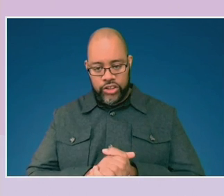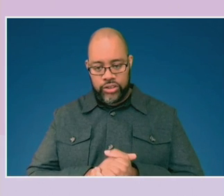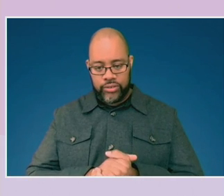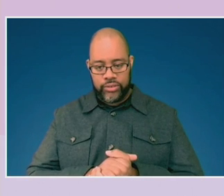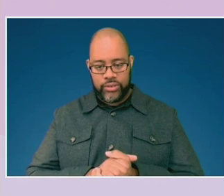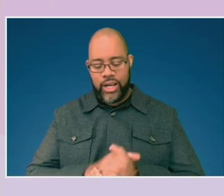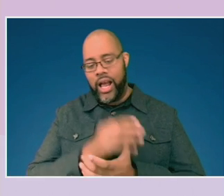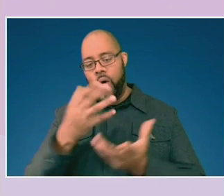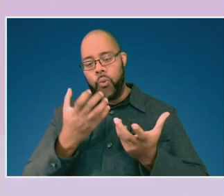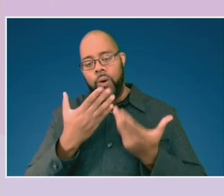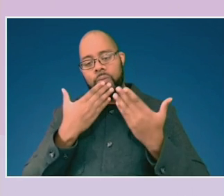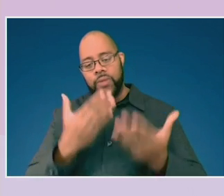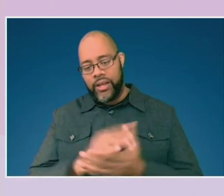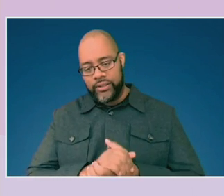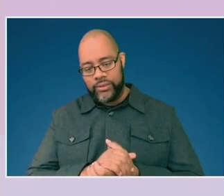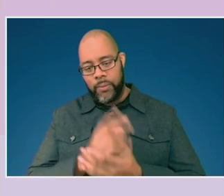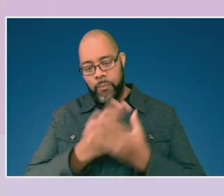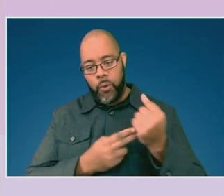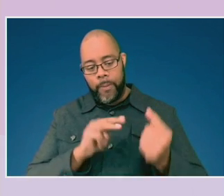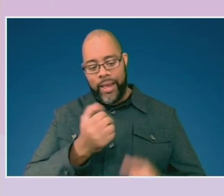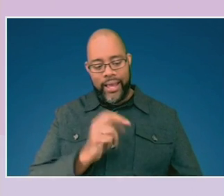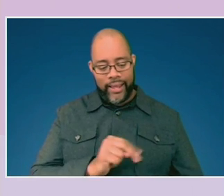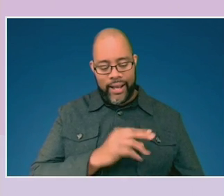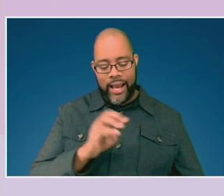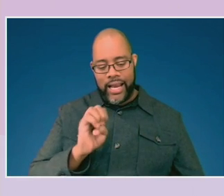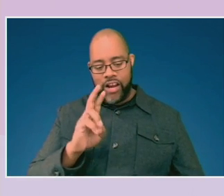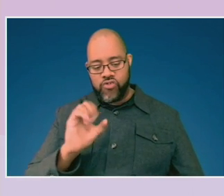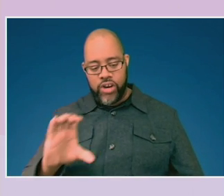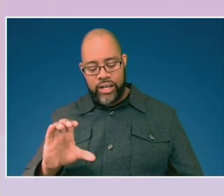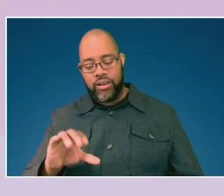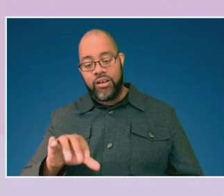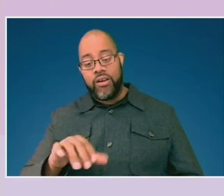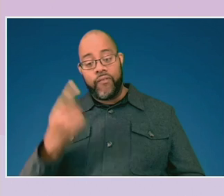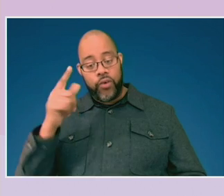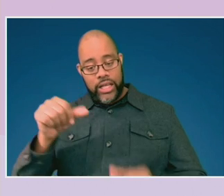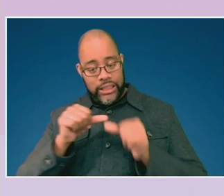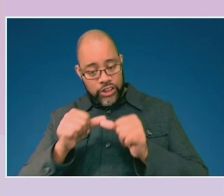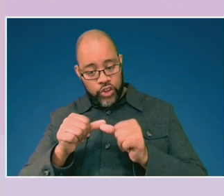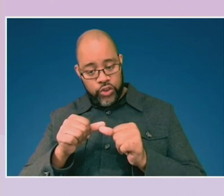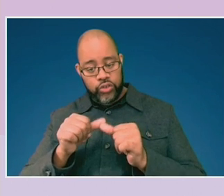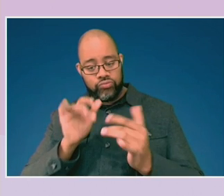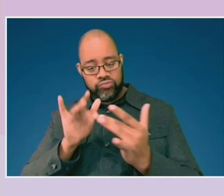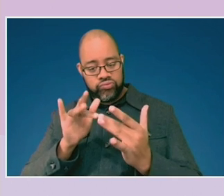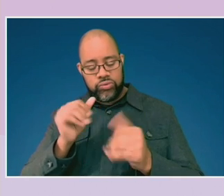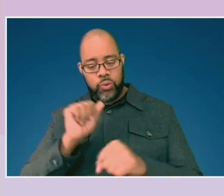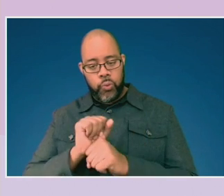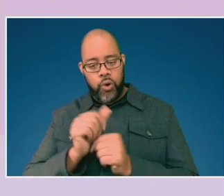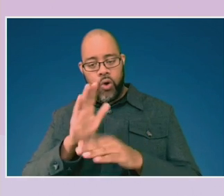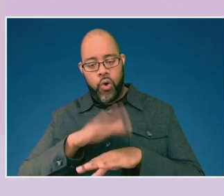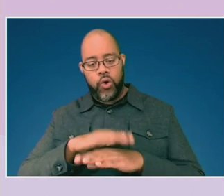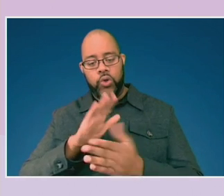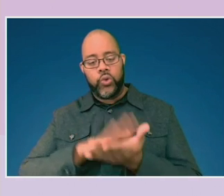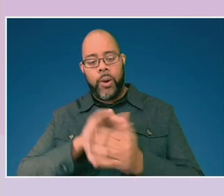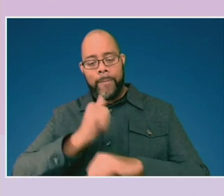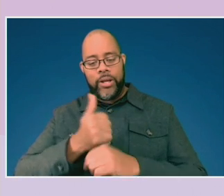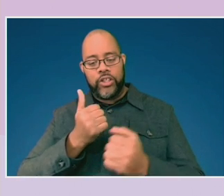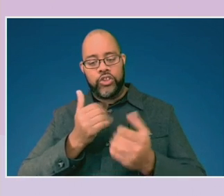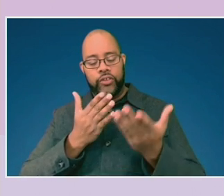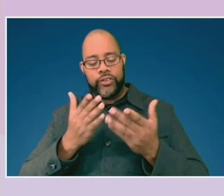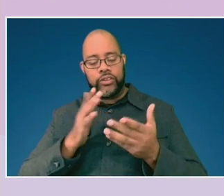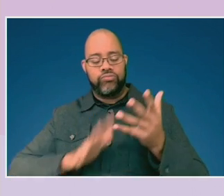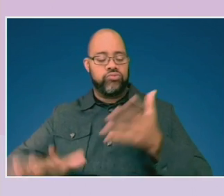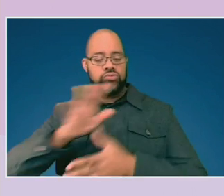and we want to thank both Megan and Eric, among others, for their continued outreach and work on school-based services to the various states around the